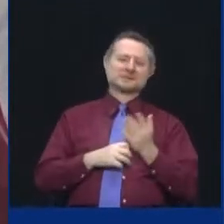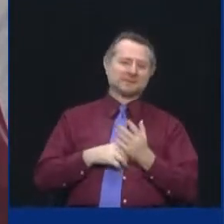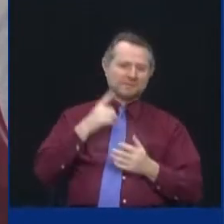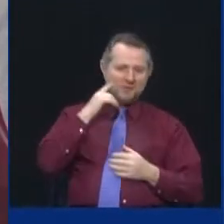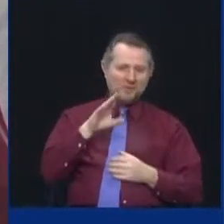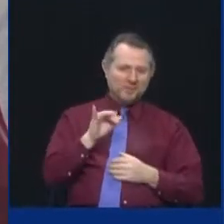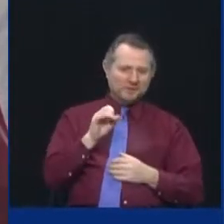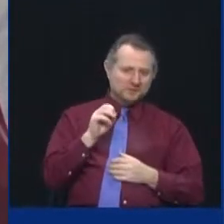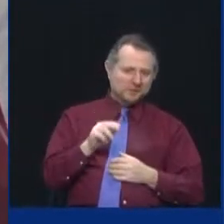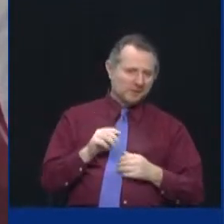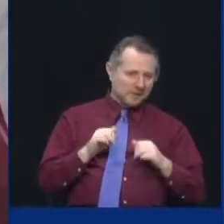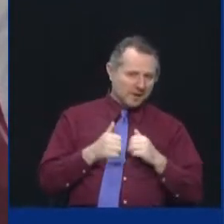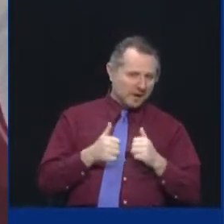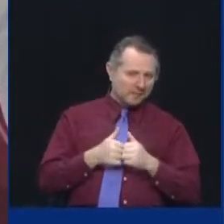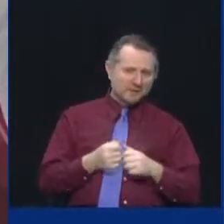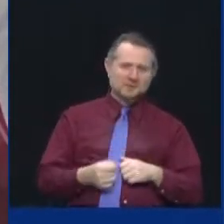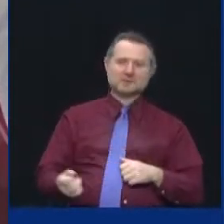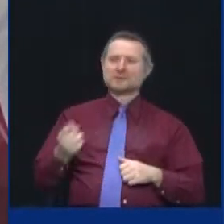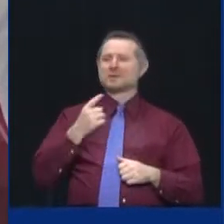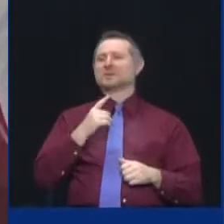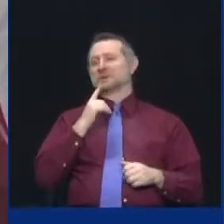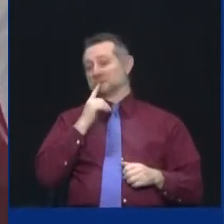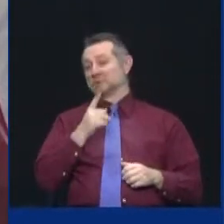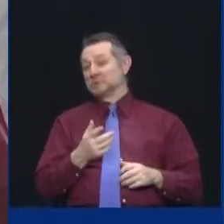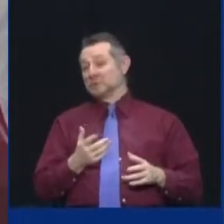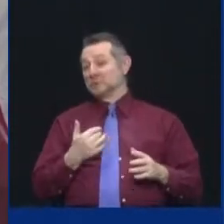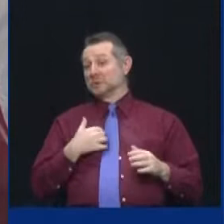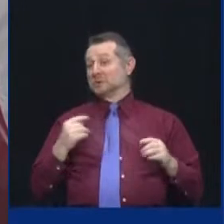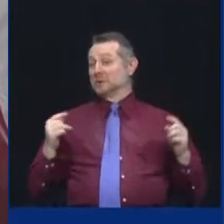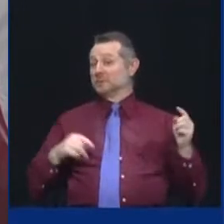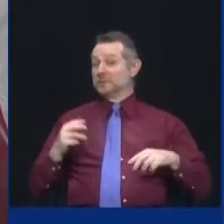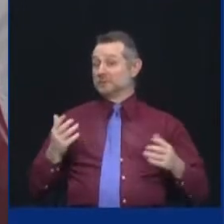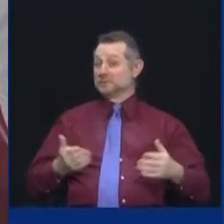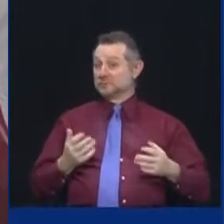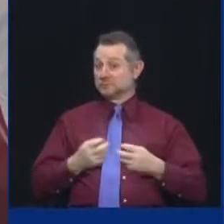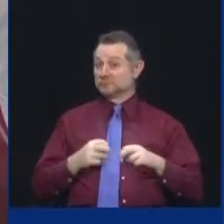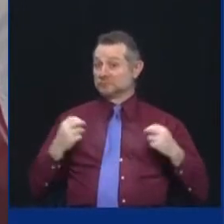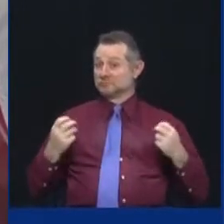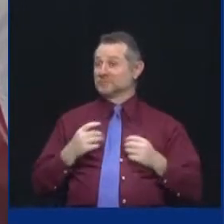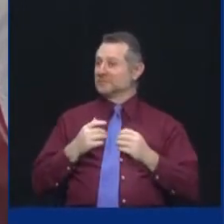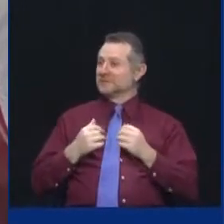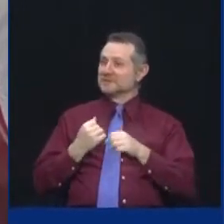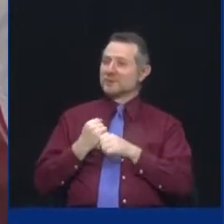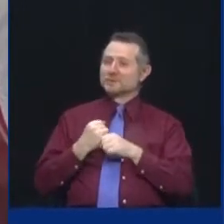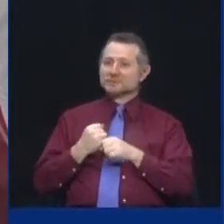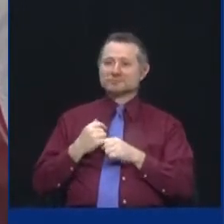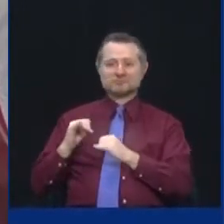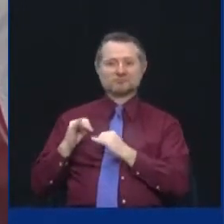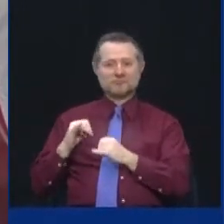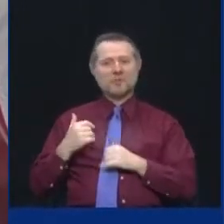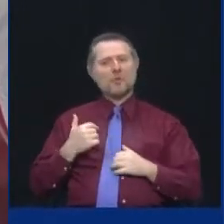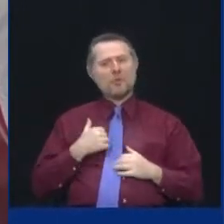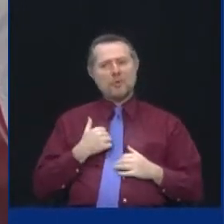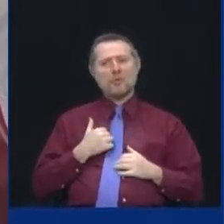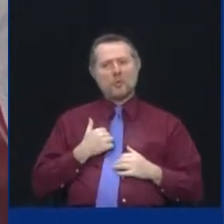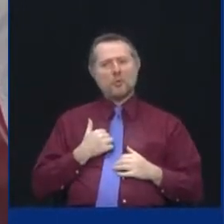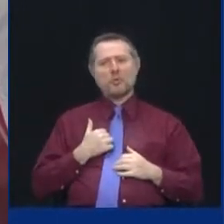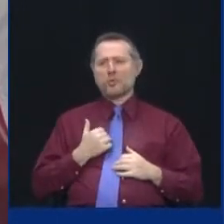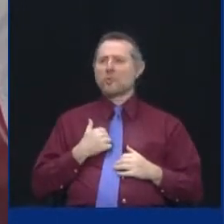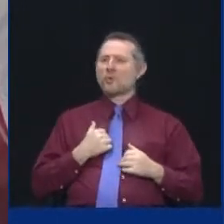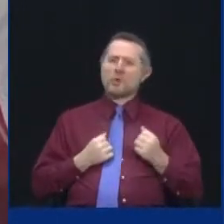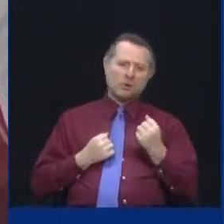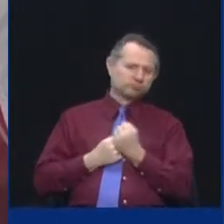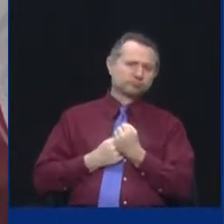next year. And I have to say, since we are here at Sahlen Field, like the governor, I am a big fan of the